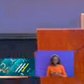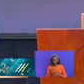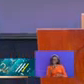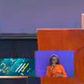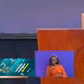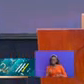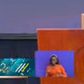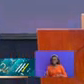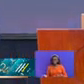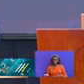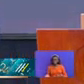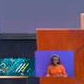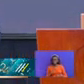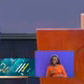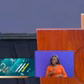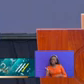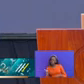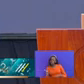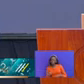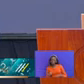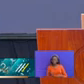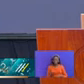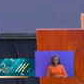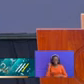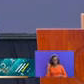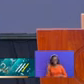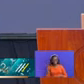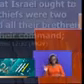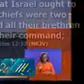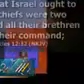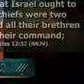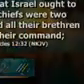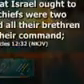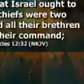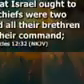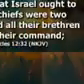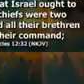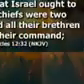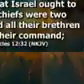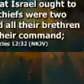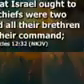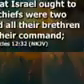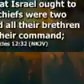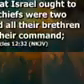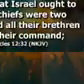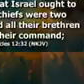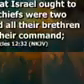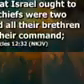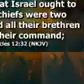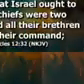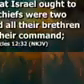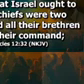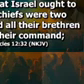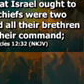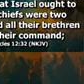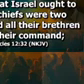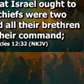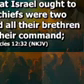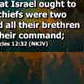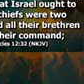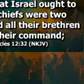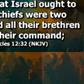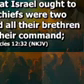understood time and they are advised Israel on the actions to take are we together up to there they